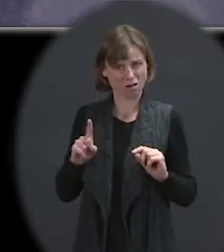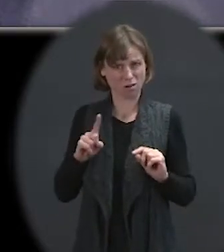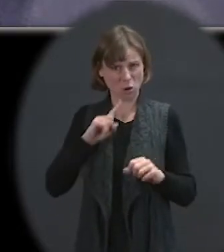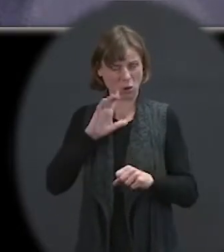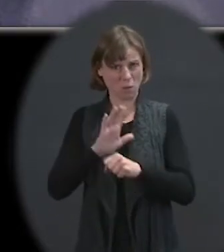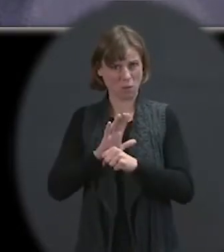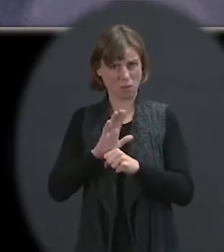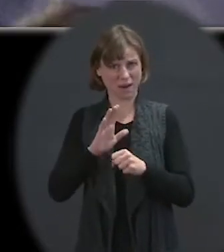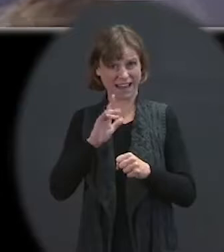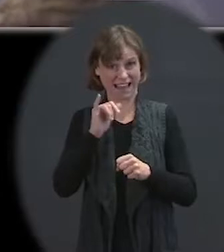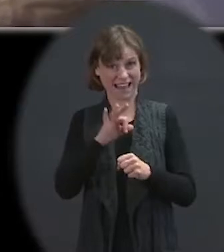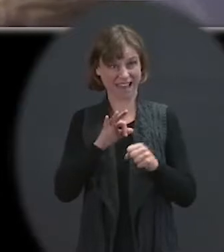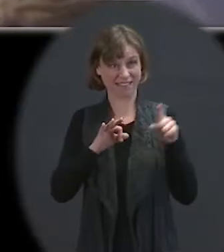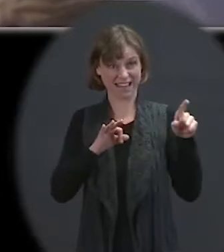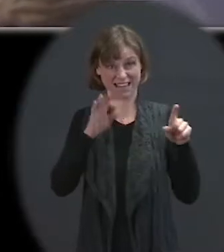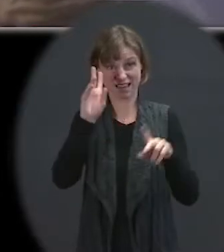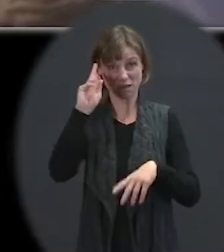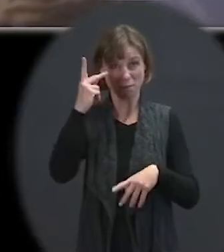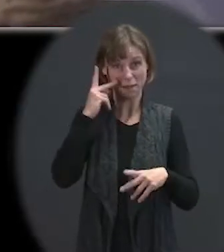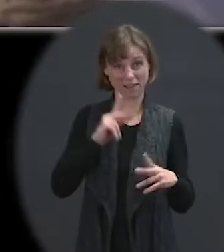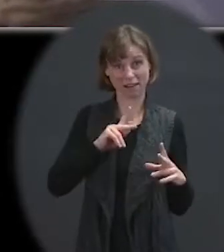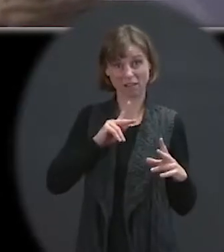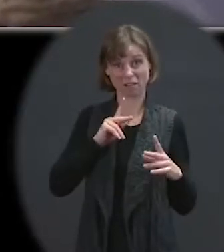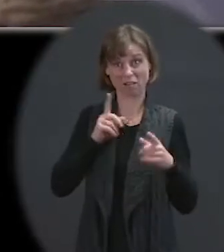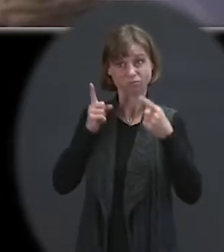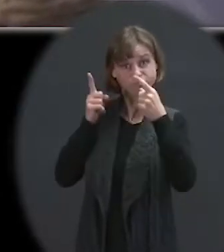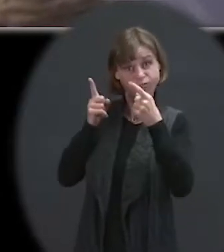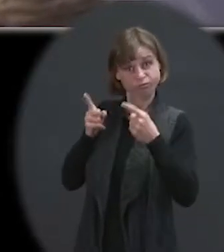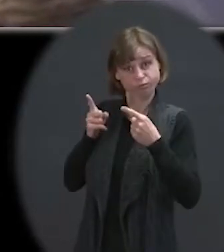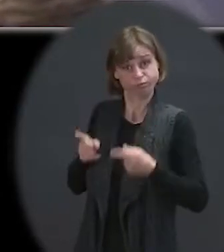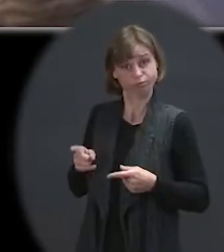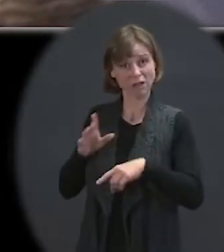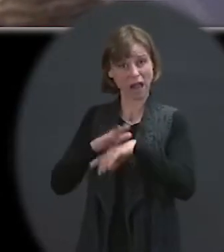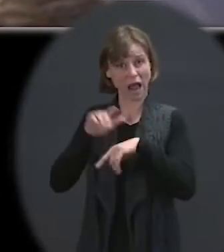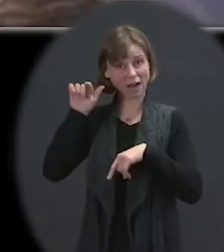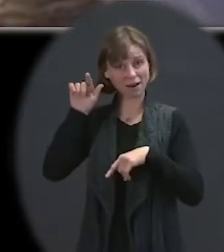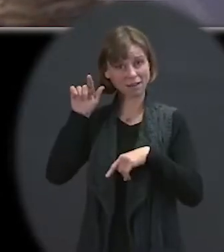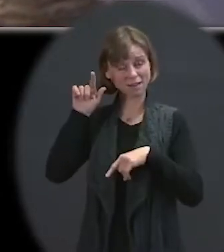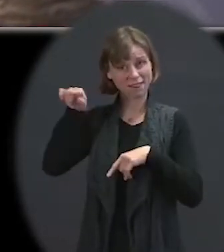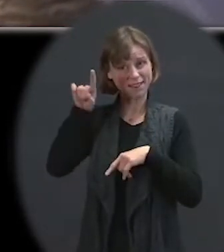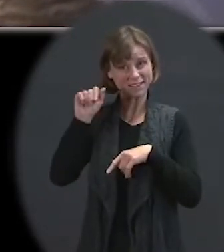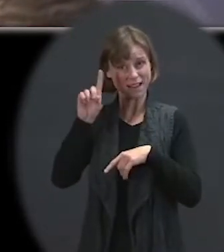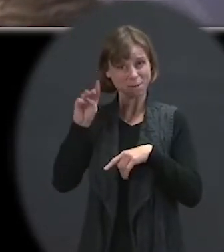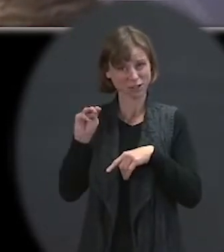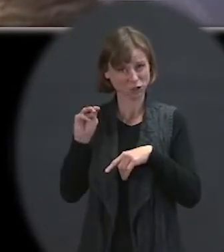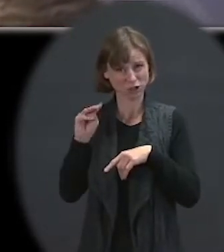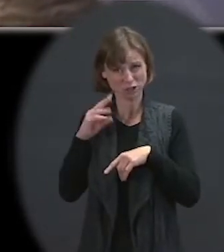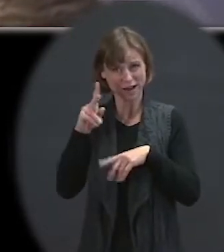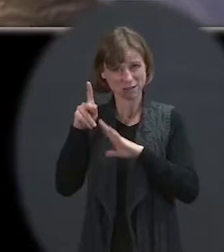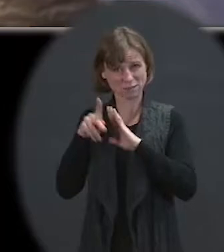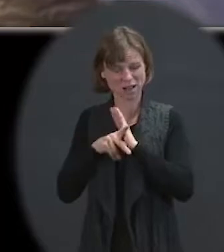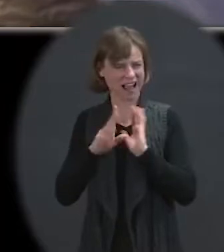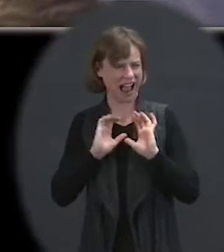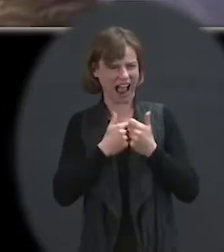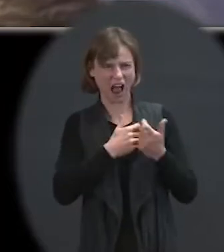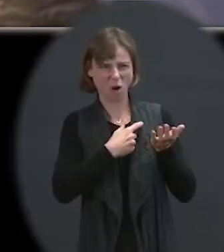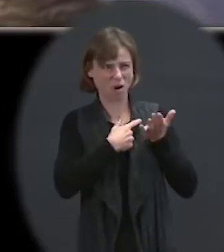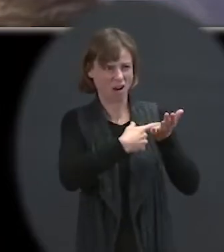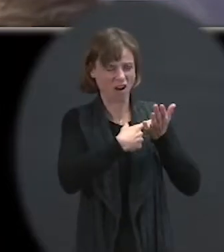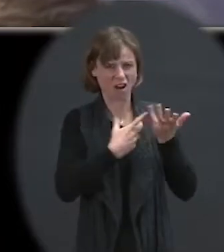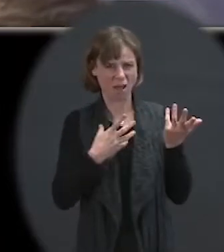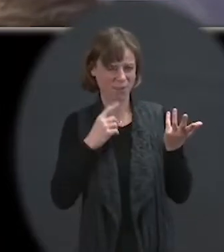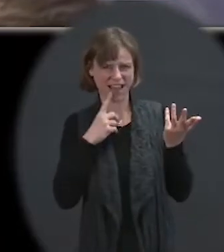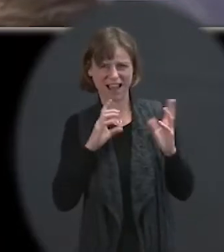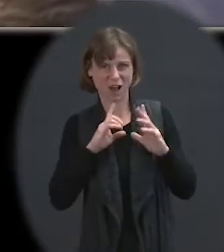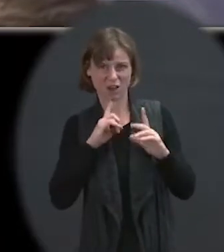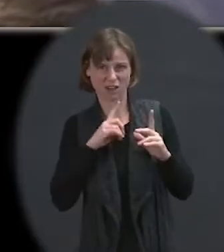launches political attacks on this administration and its policies? In what way engage with him? I mean, push back in any way on those? I